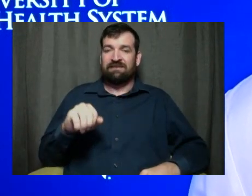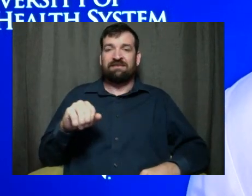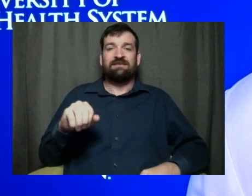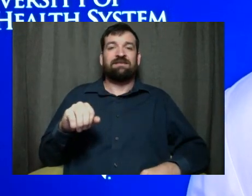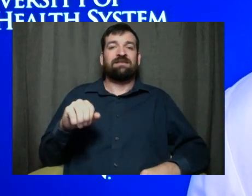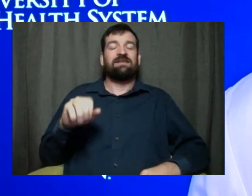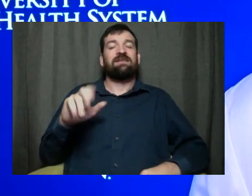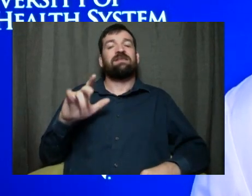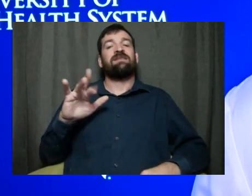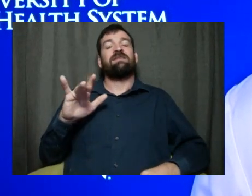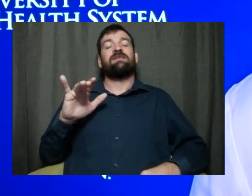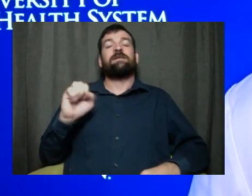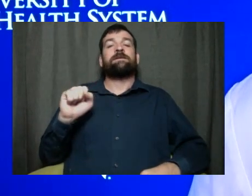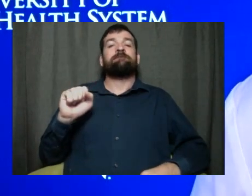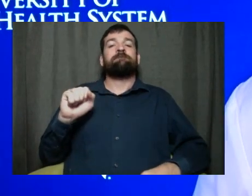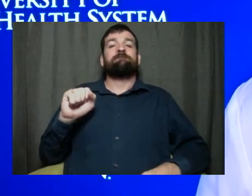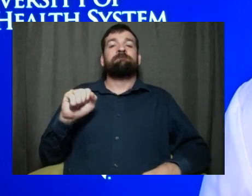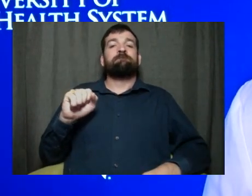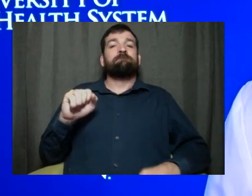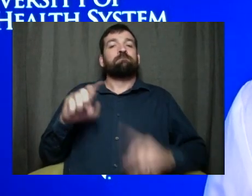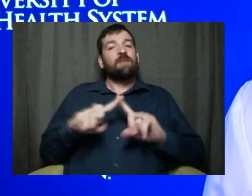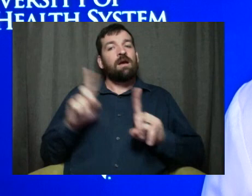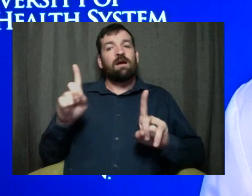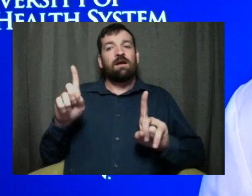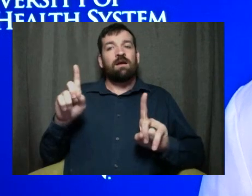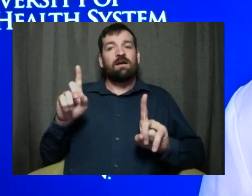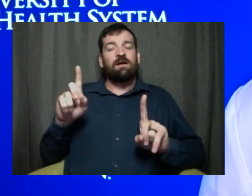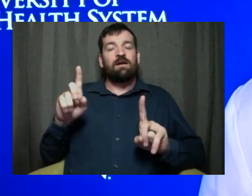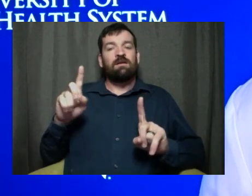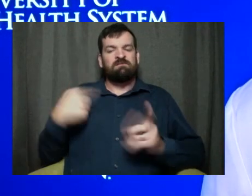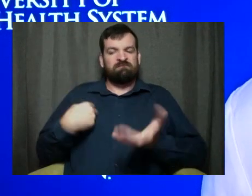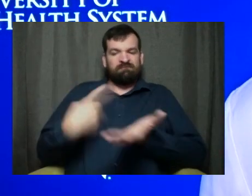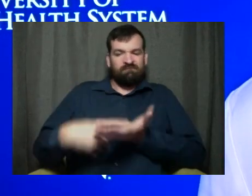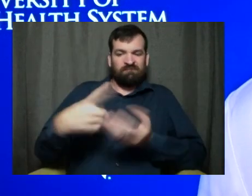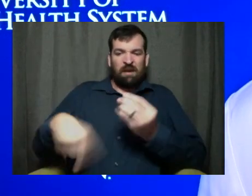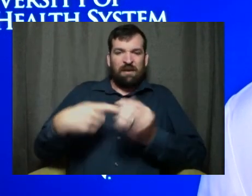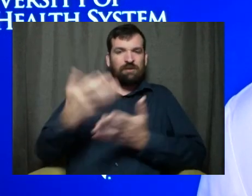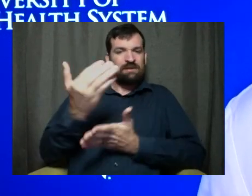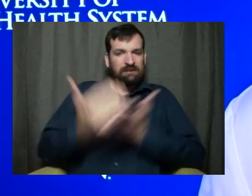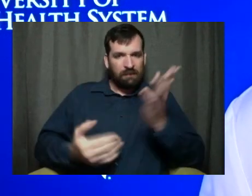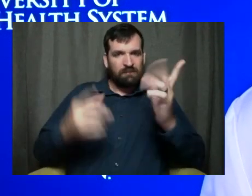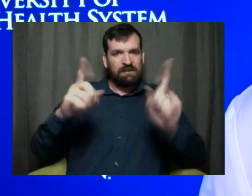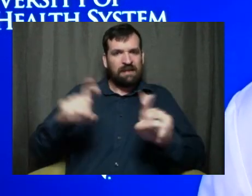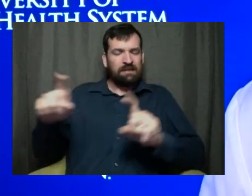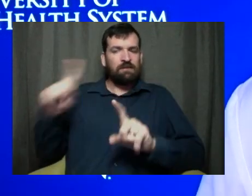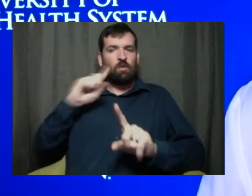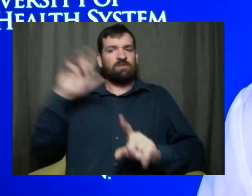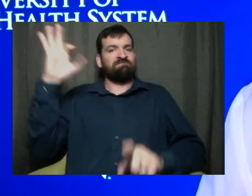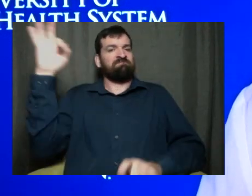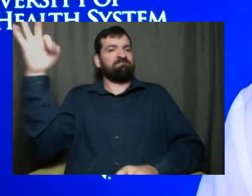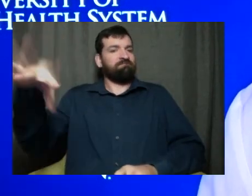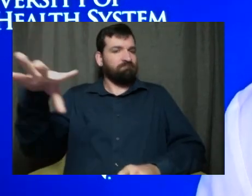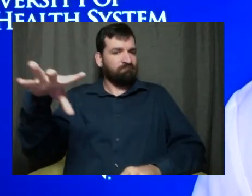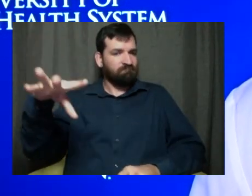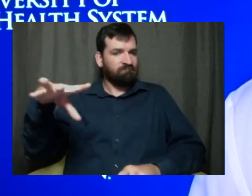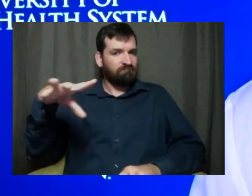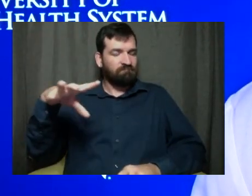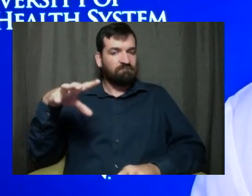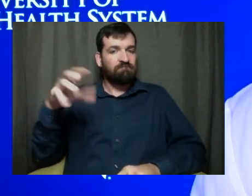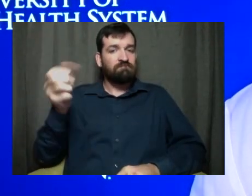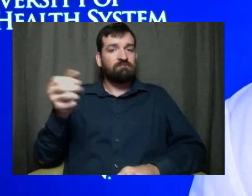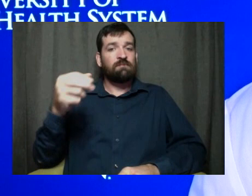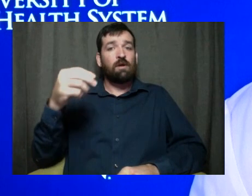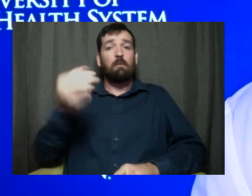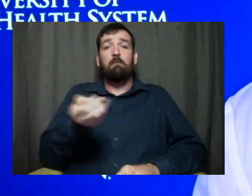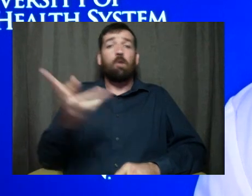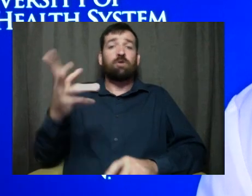good. But you know, we talked about some testing. Just like to throw this out to the audience. Multiplex PCR